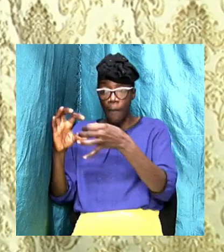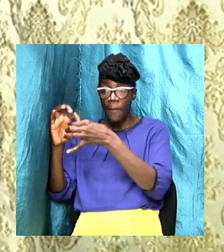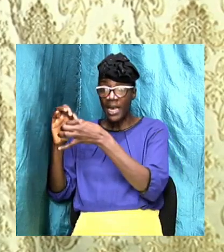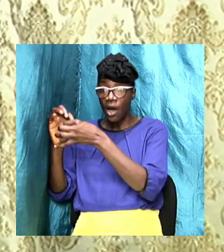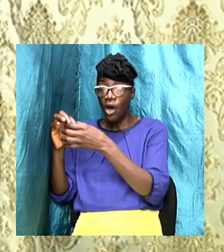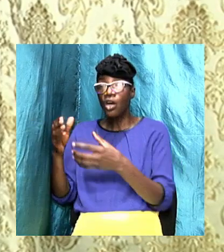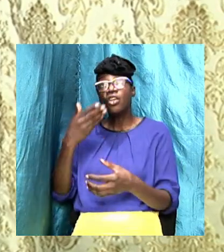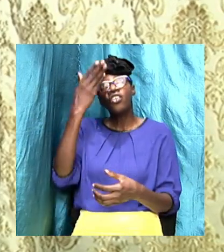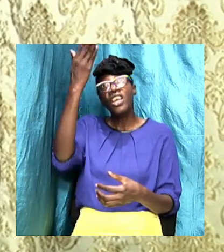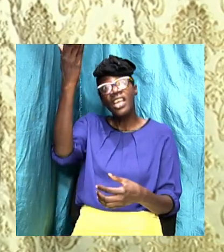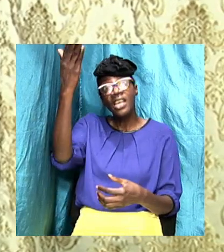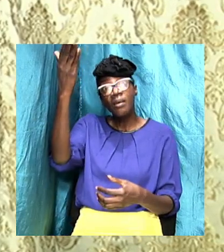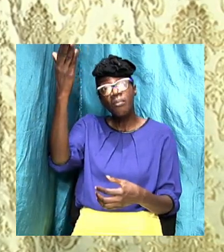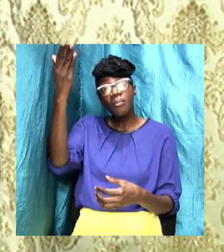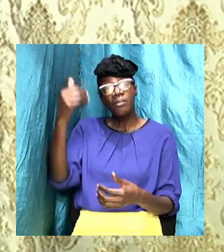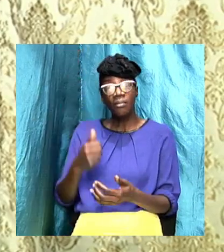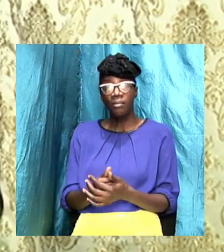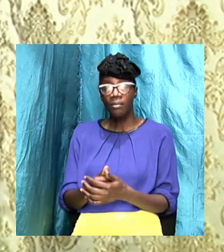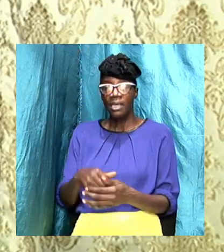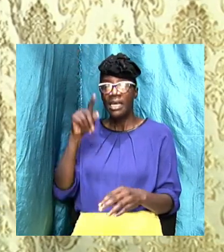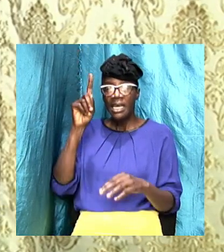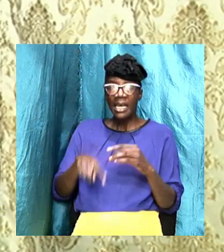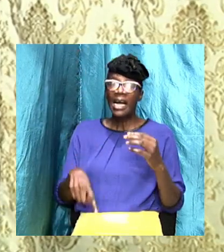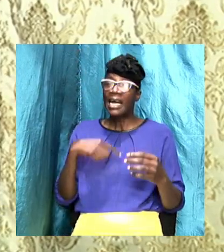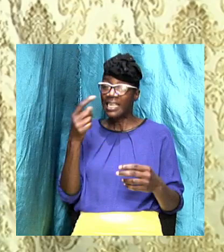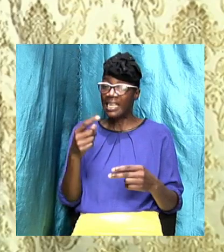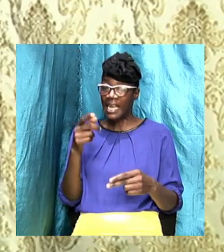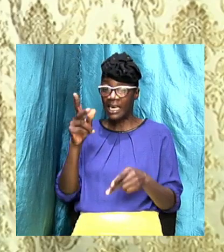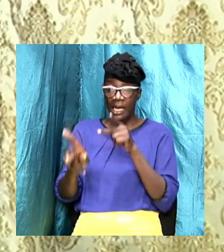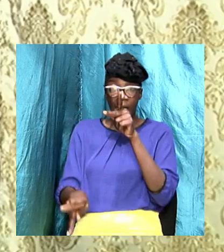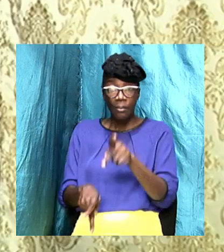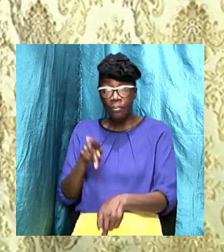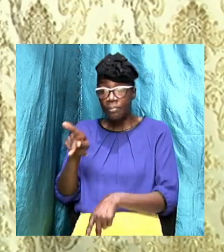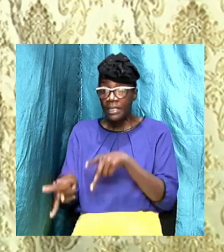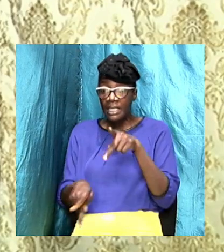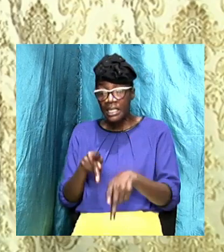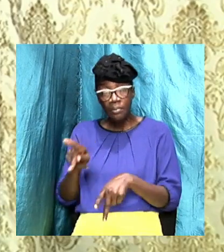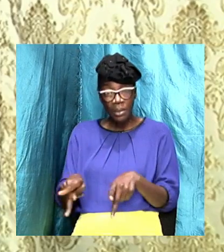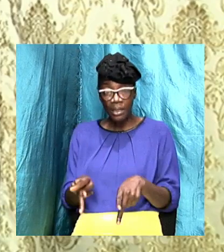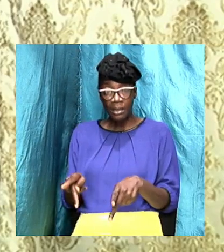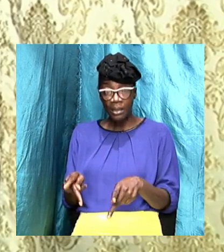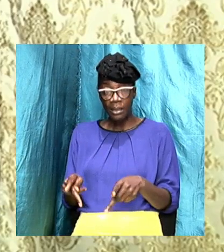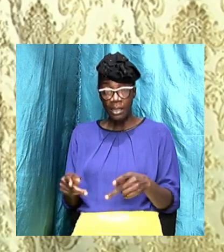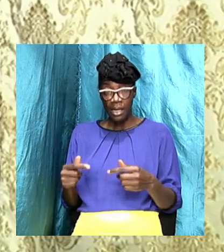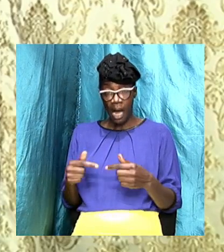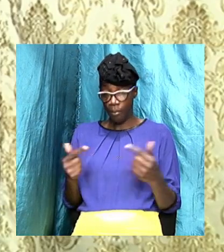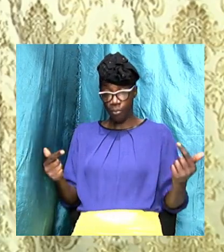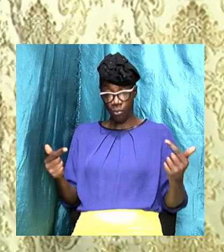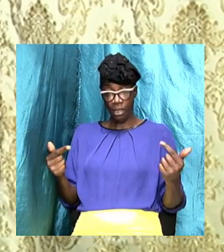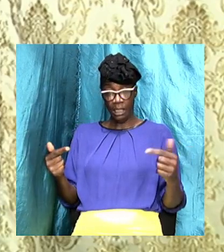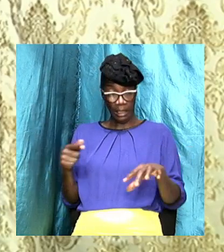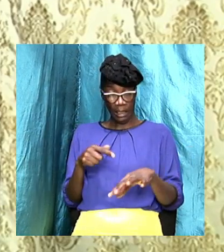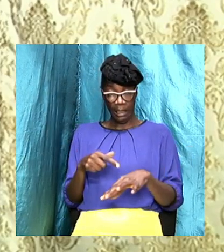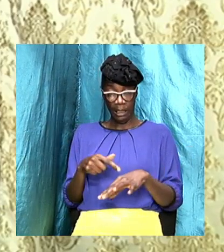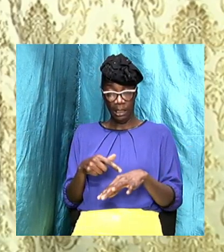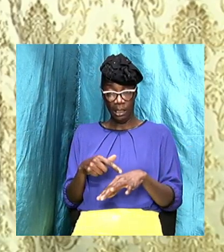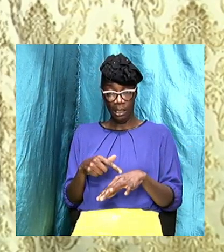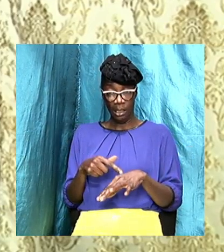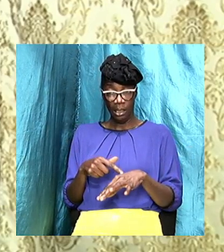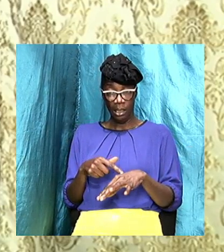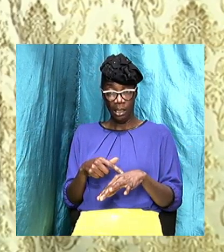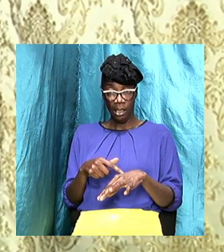So we can't tell folks, and this was one of the points that we brought out last week, we can't tell folks that, look here, if